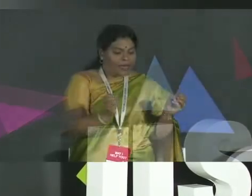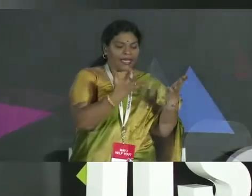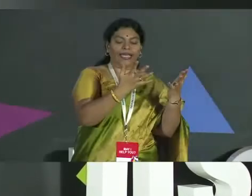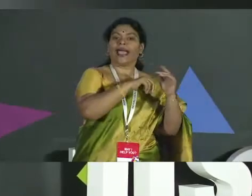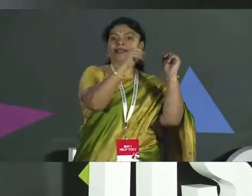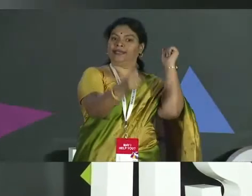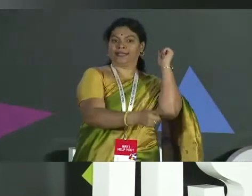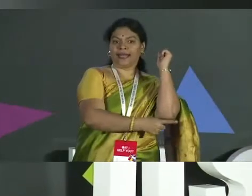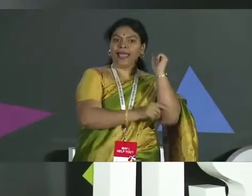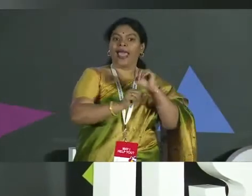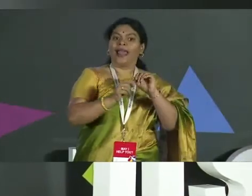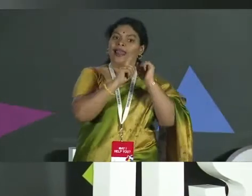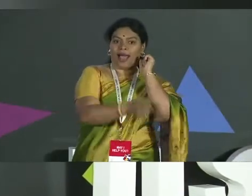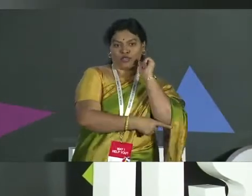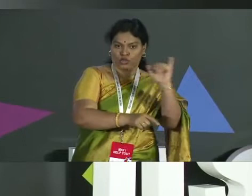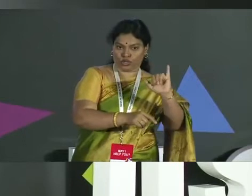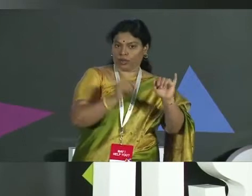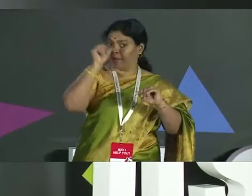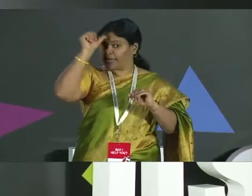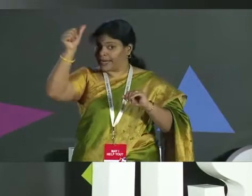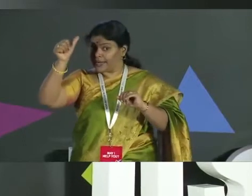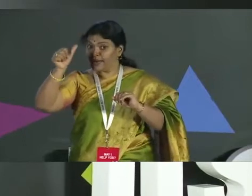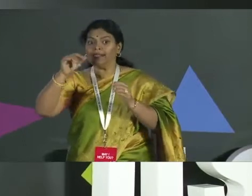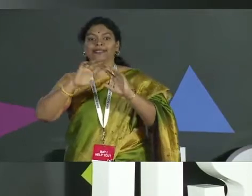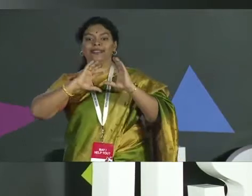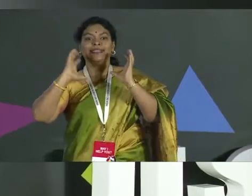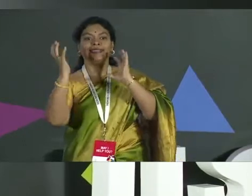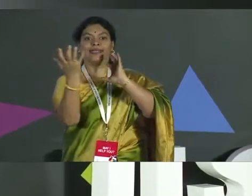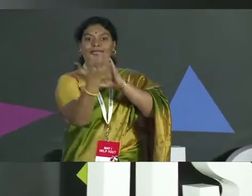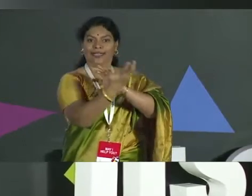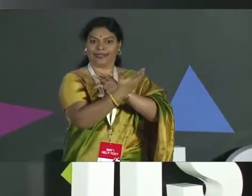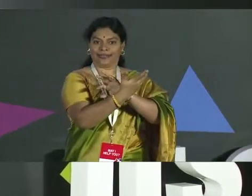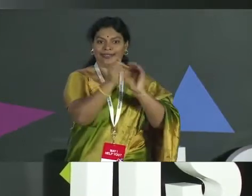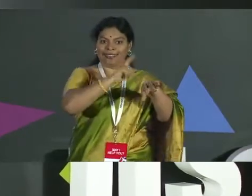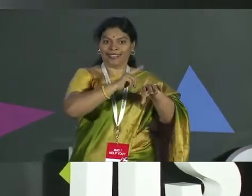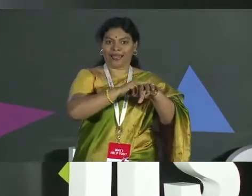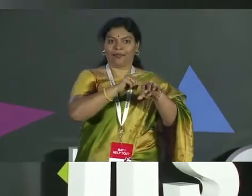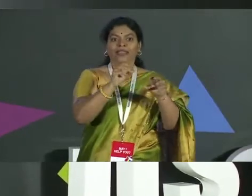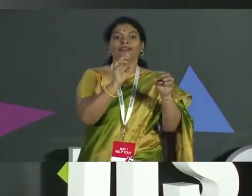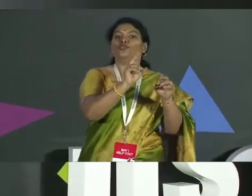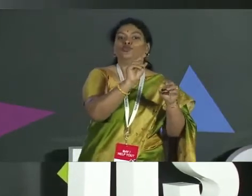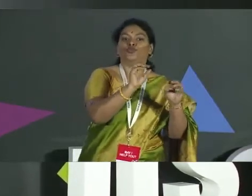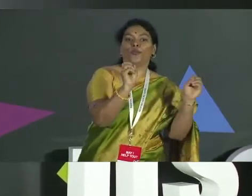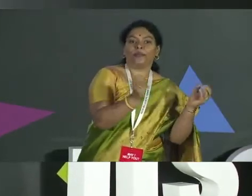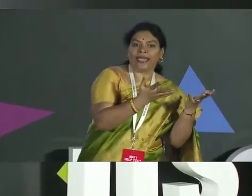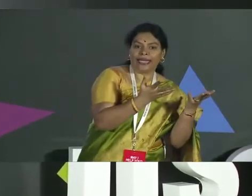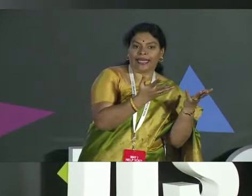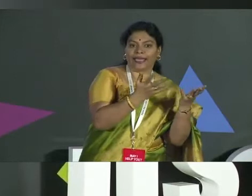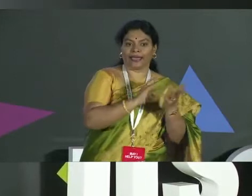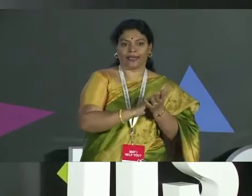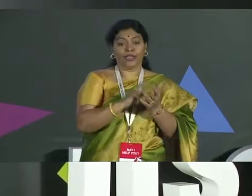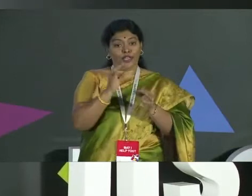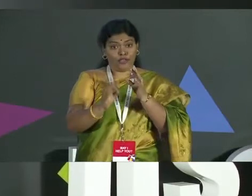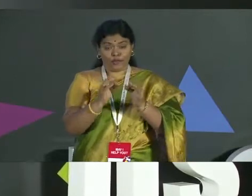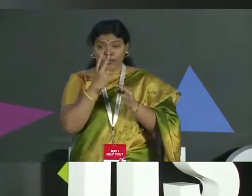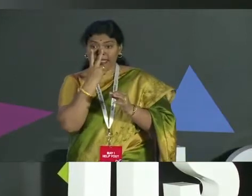Correct? The Indian concept of time is circular. There is no beginning and end. Okay? If you have a linear approach to